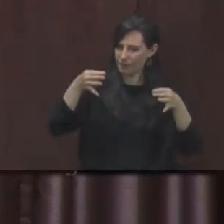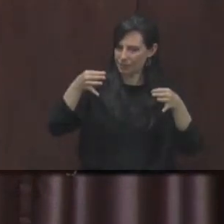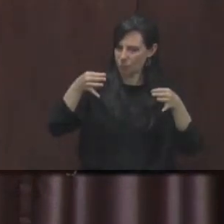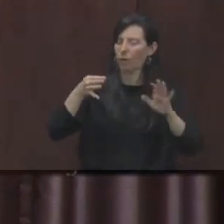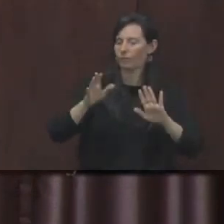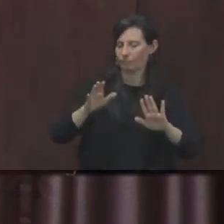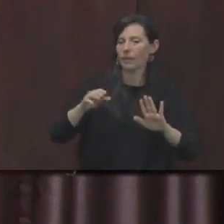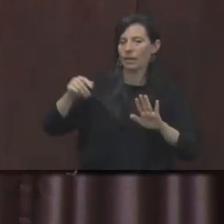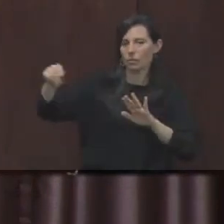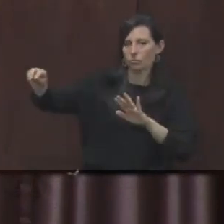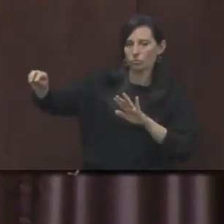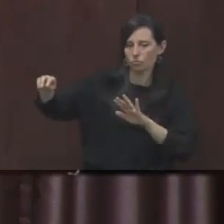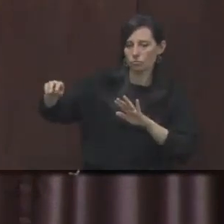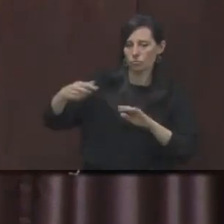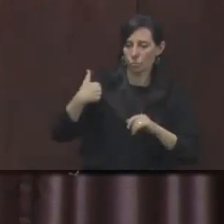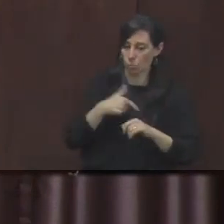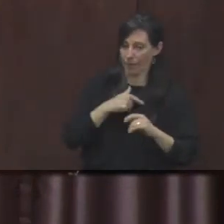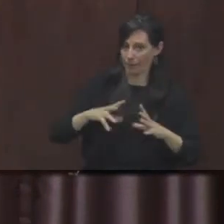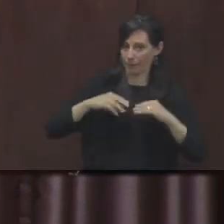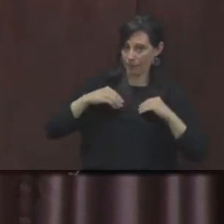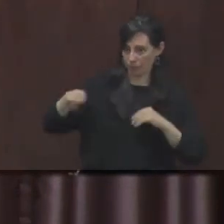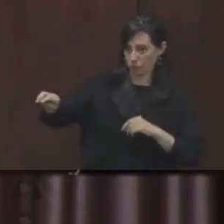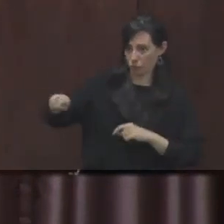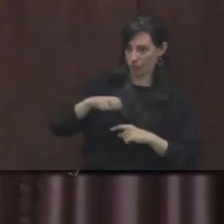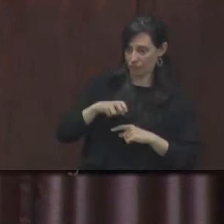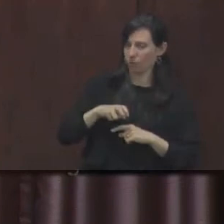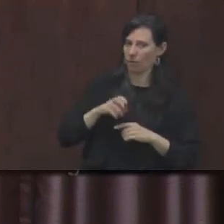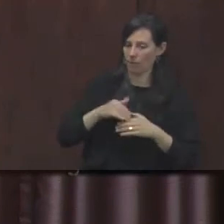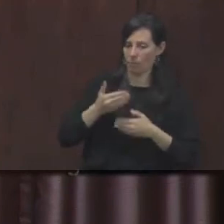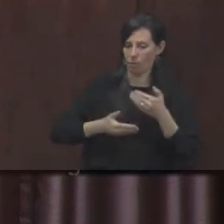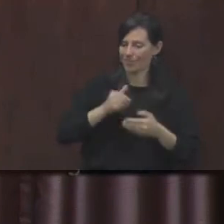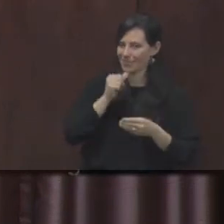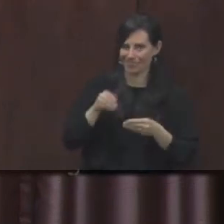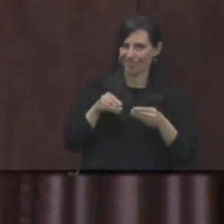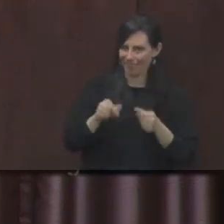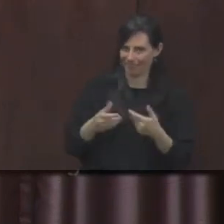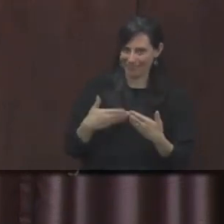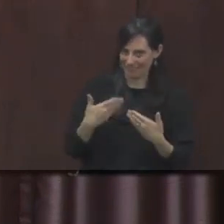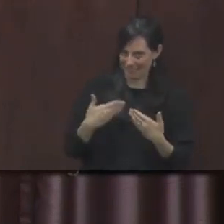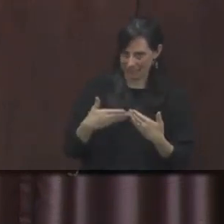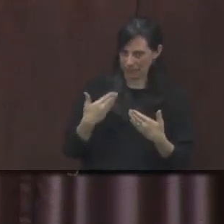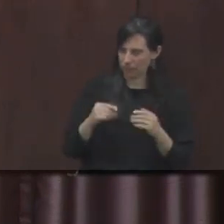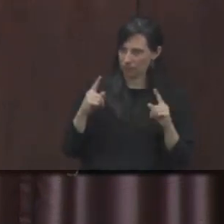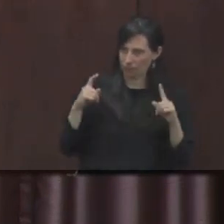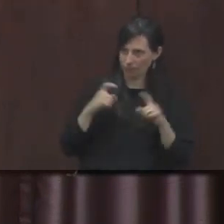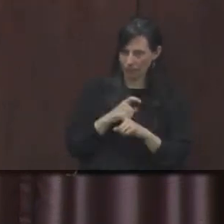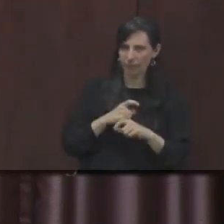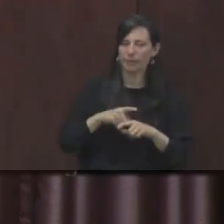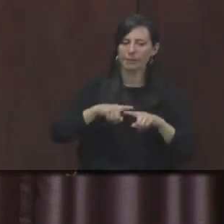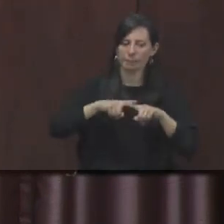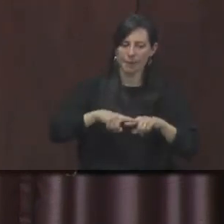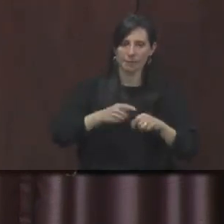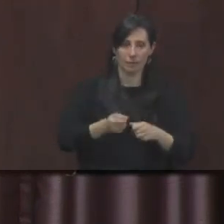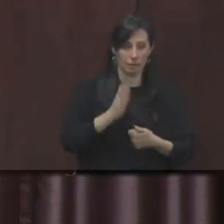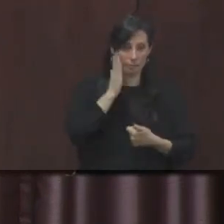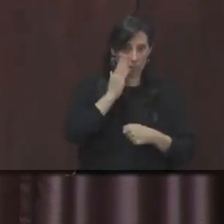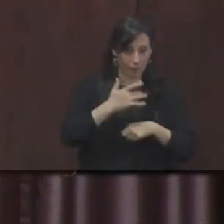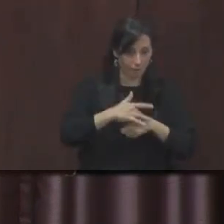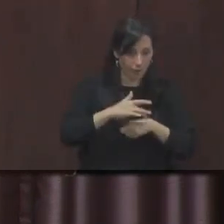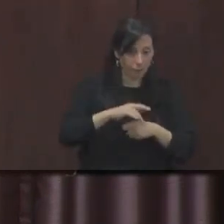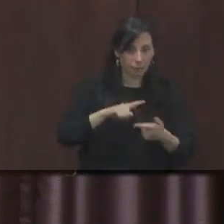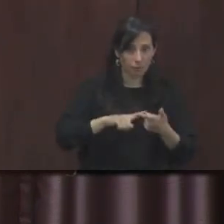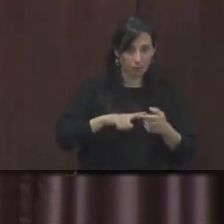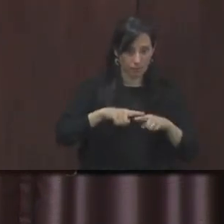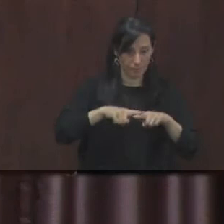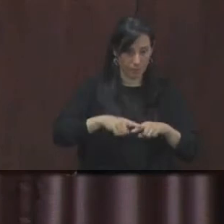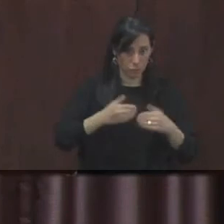of transfers is a very complicated process. It's dependent on bed availability, and it's dependent on skill set to take care of